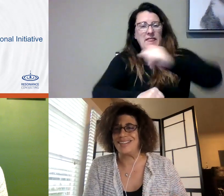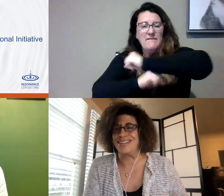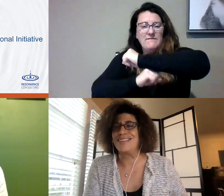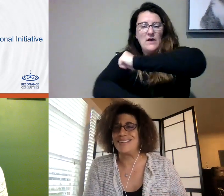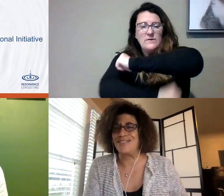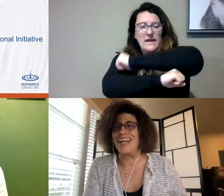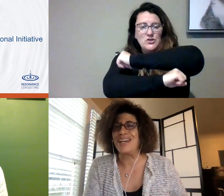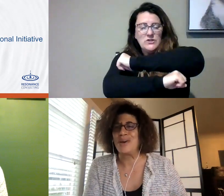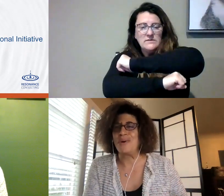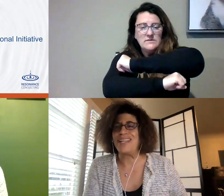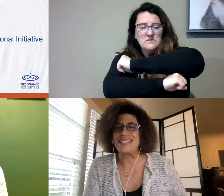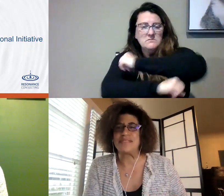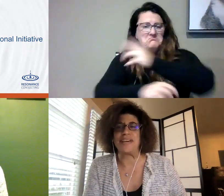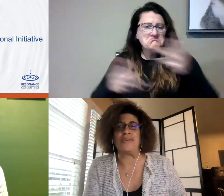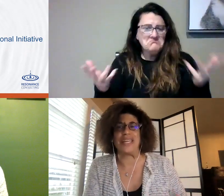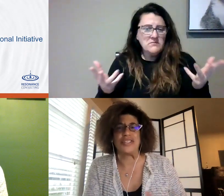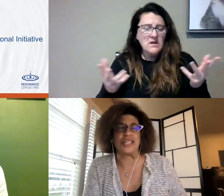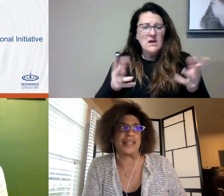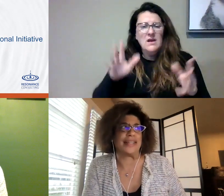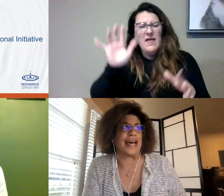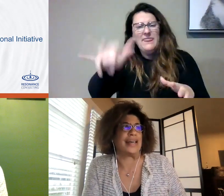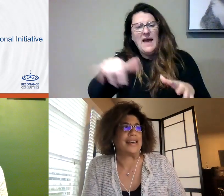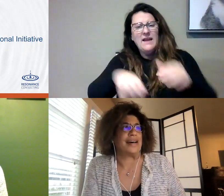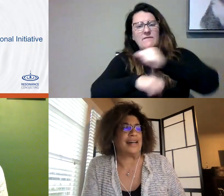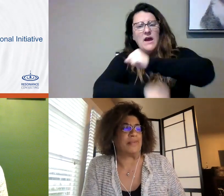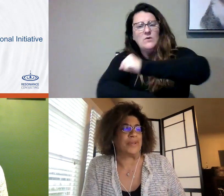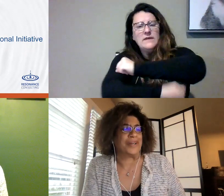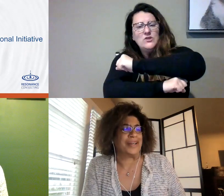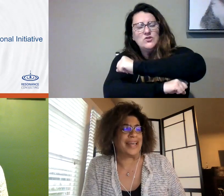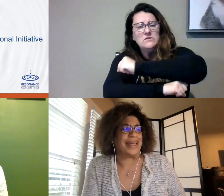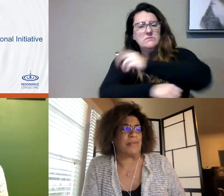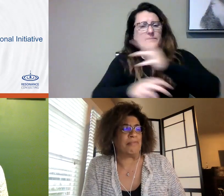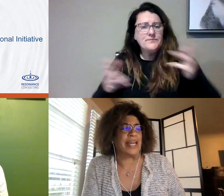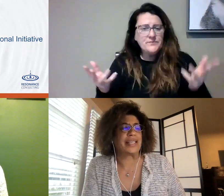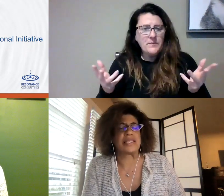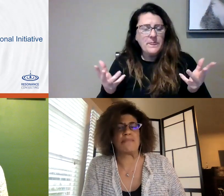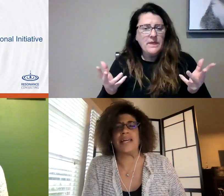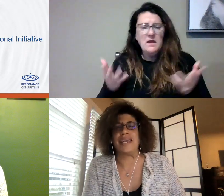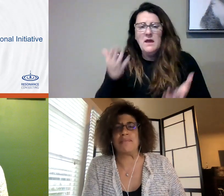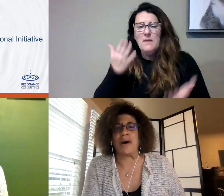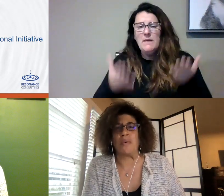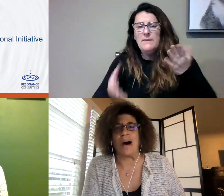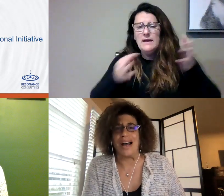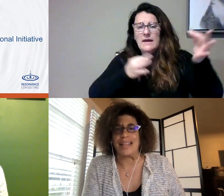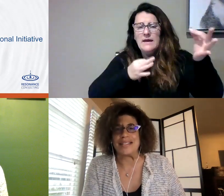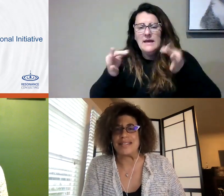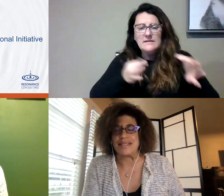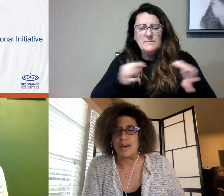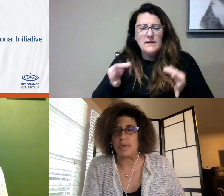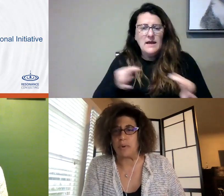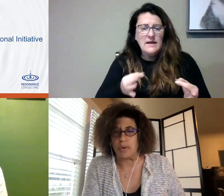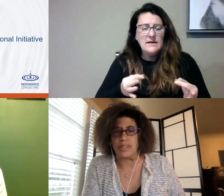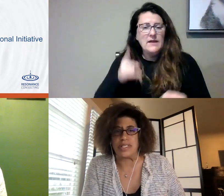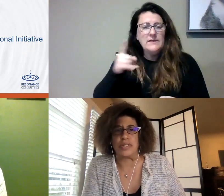foundation, right? What is this foundation that might explain about why this is